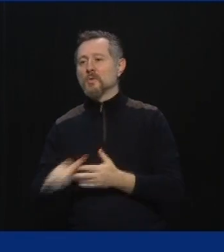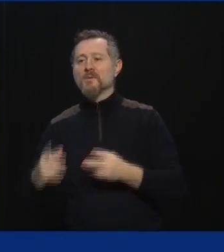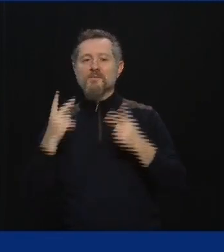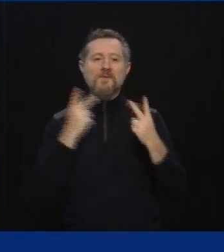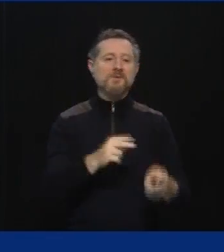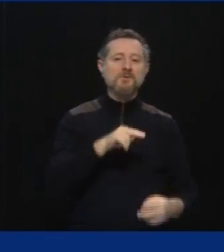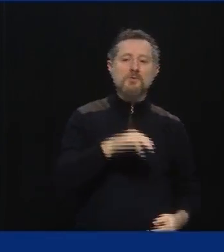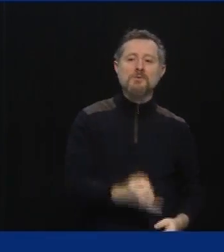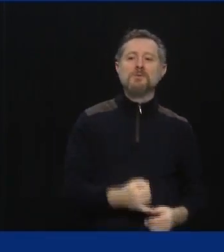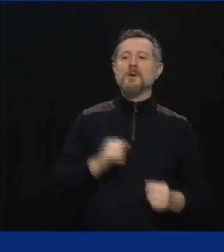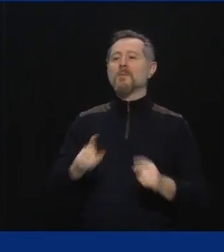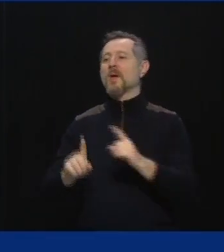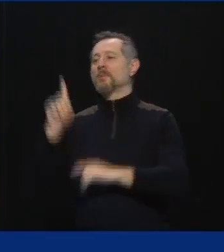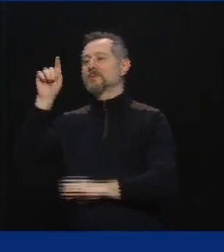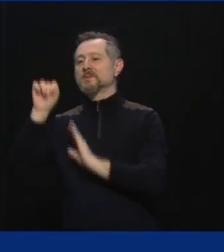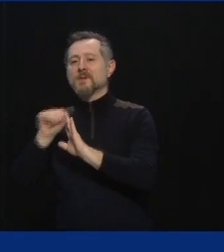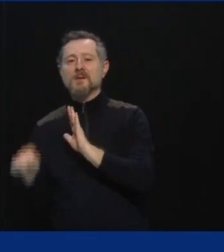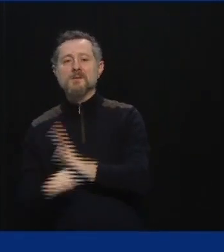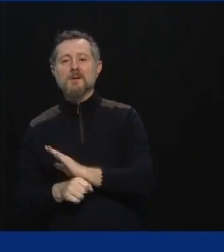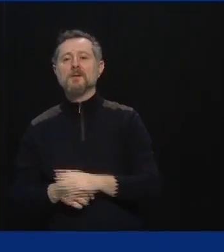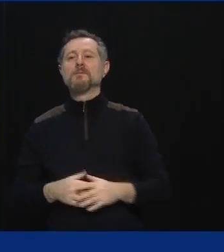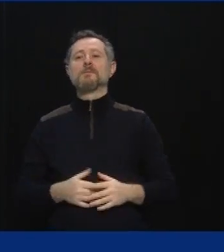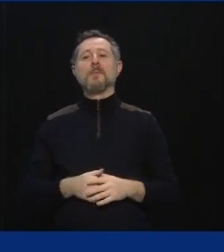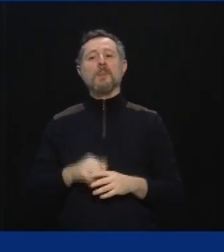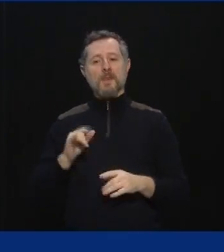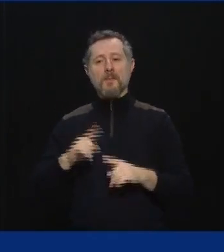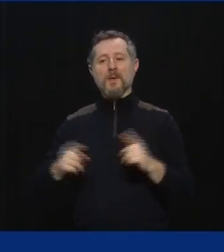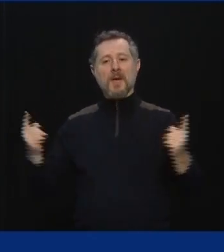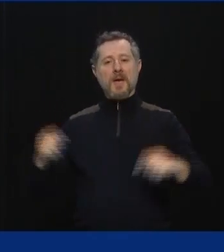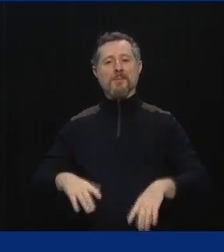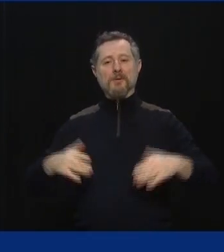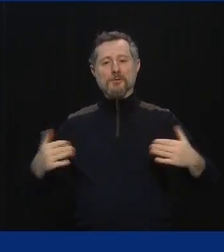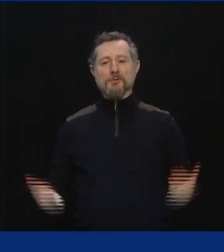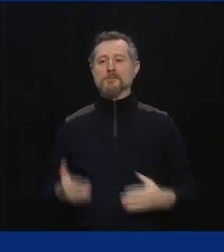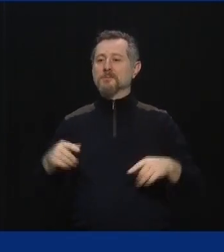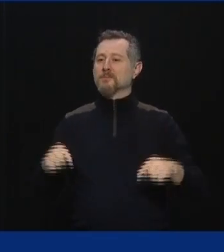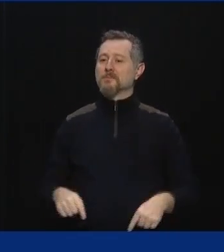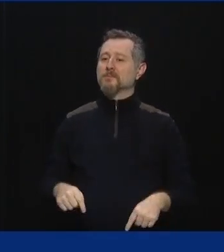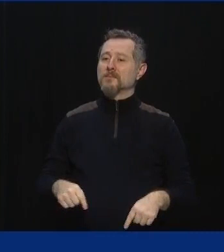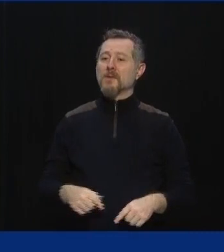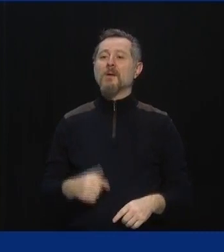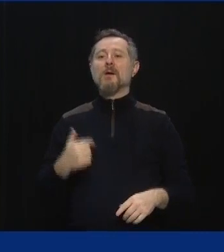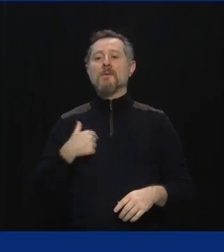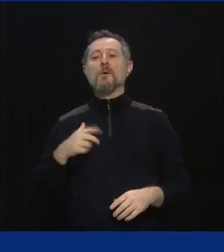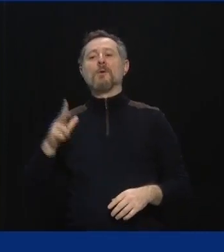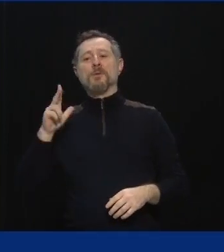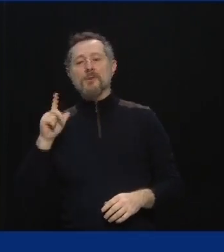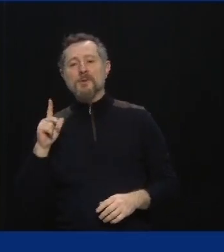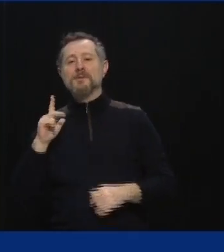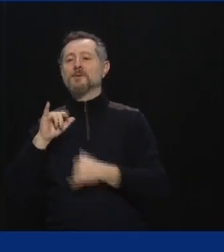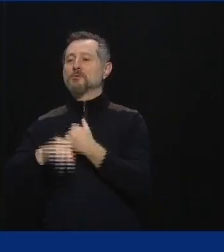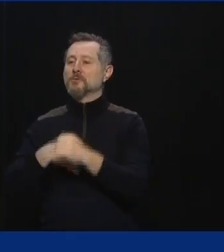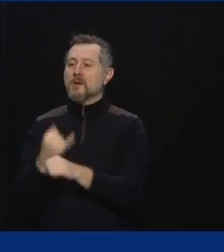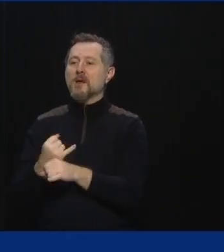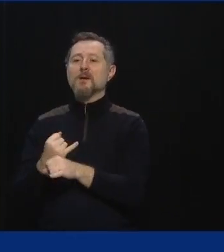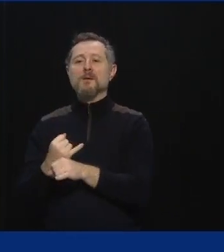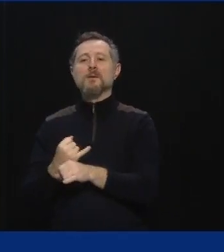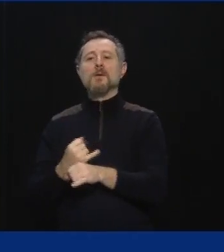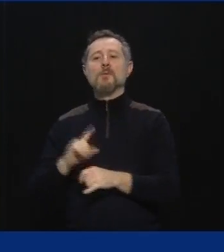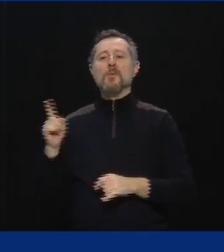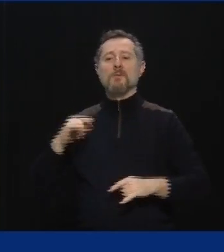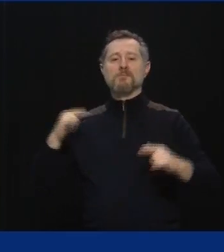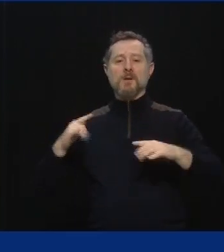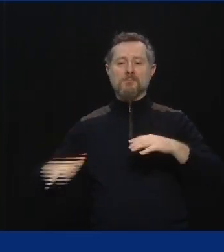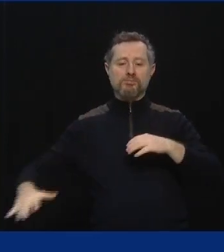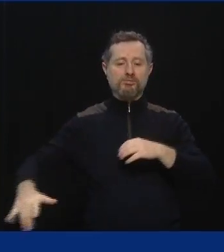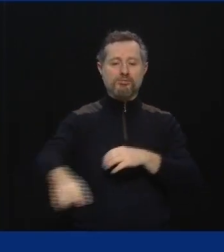and continue their journey across this nation. But come here first. And we have 23 new international gates. It's going to be